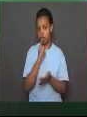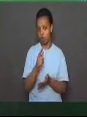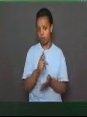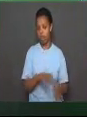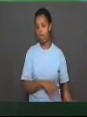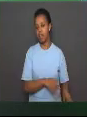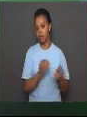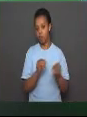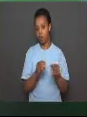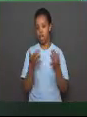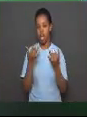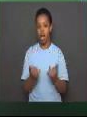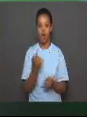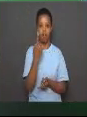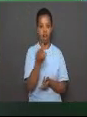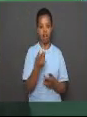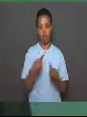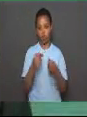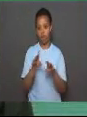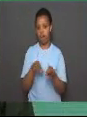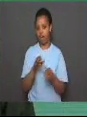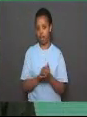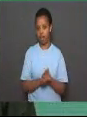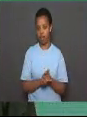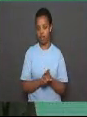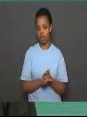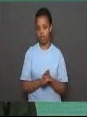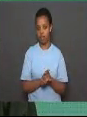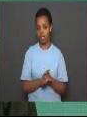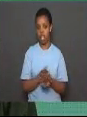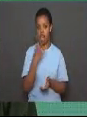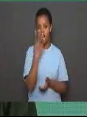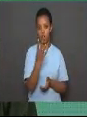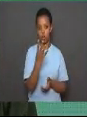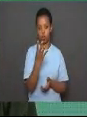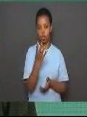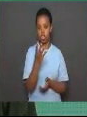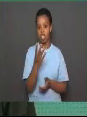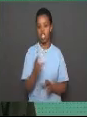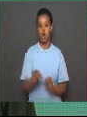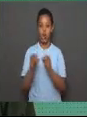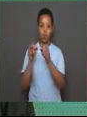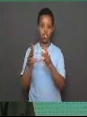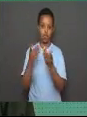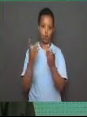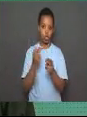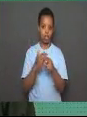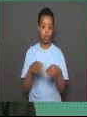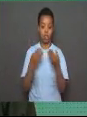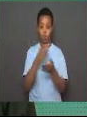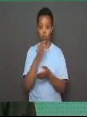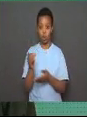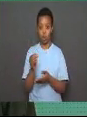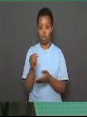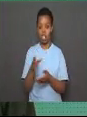Students, let us do an activity. Name the 4 zones of the ocean and describe